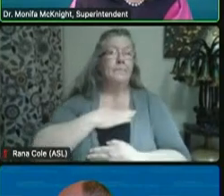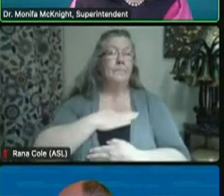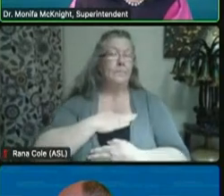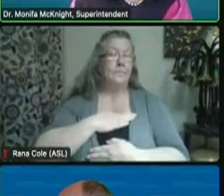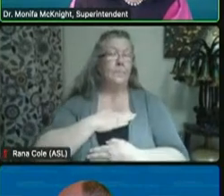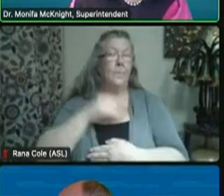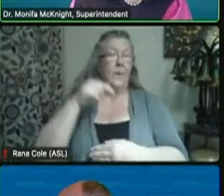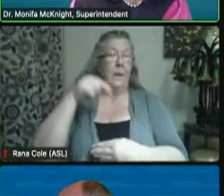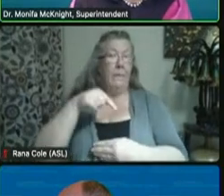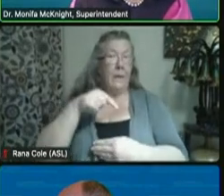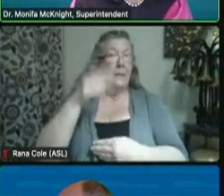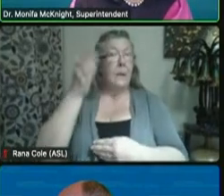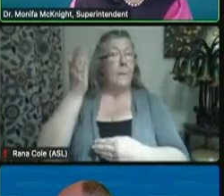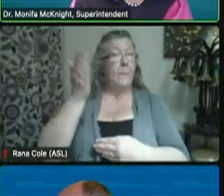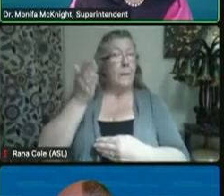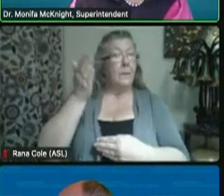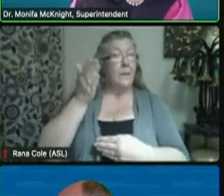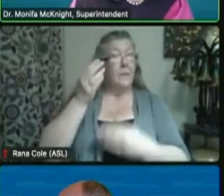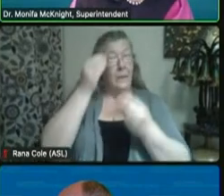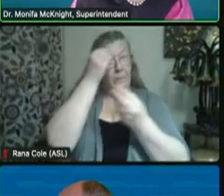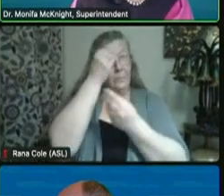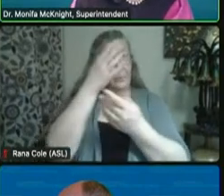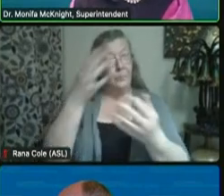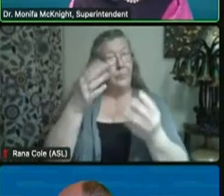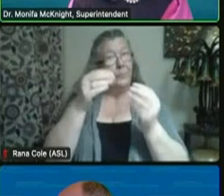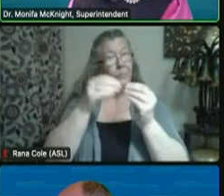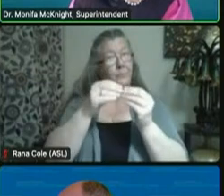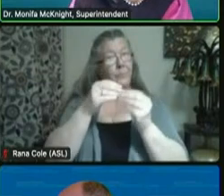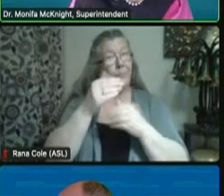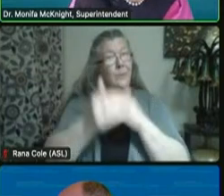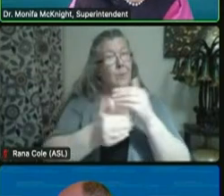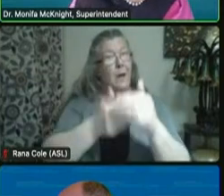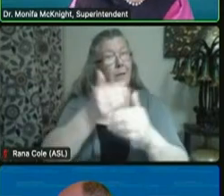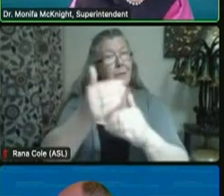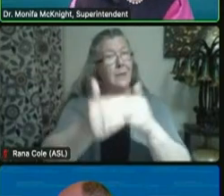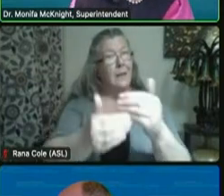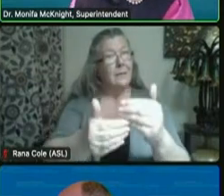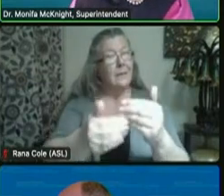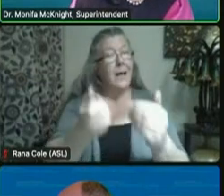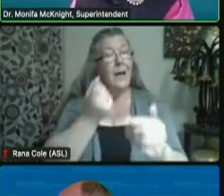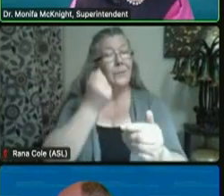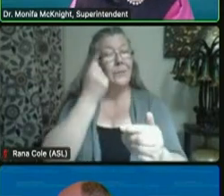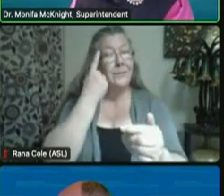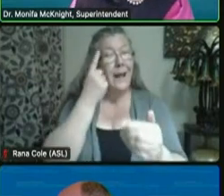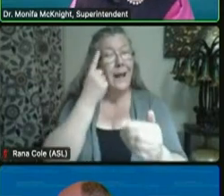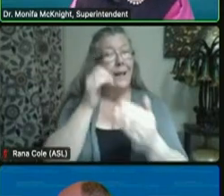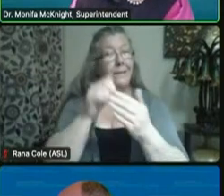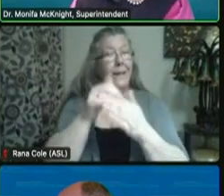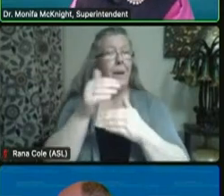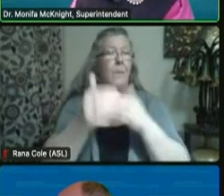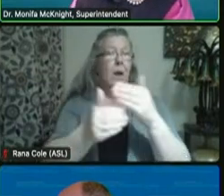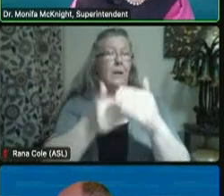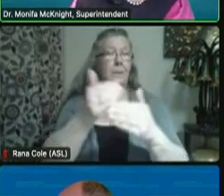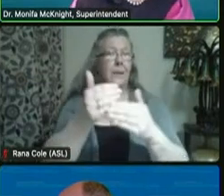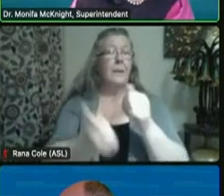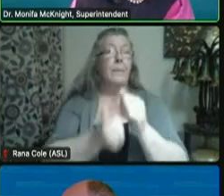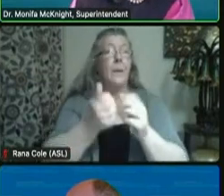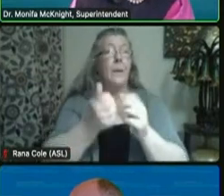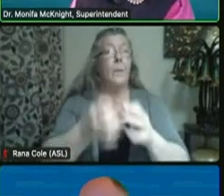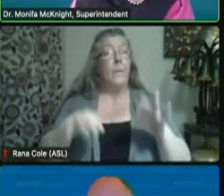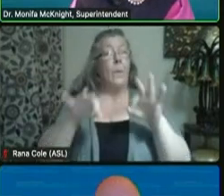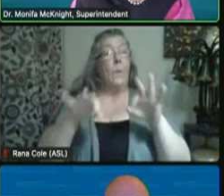you to walk away being more informed about the process. We also want you to understand the process, and then most importantly, make sure that your voices are